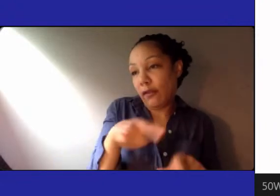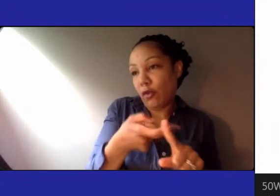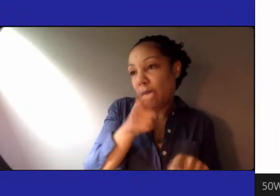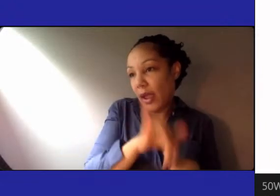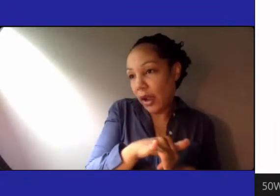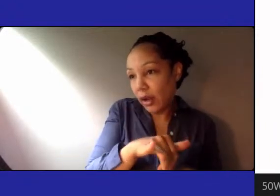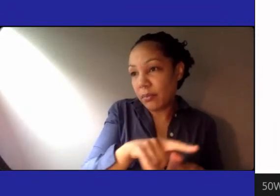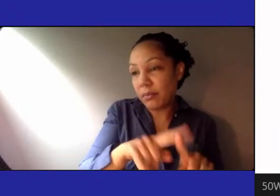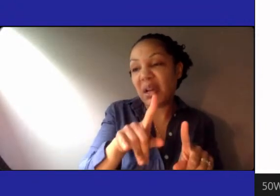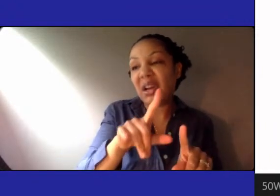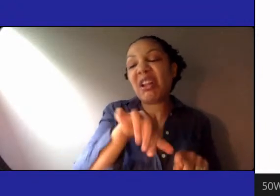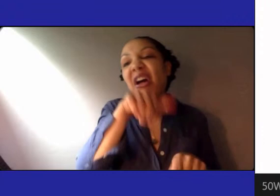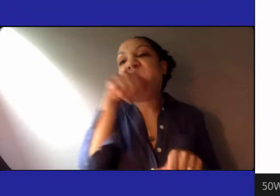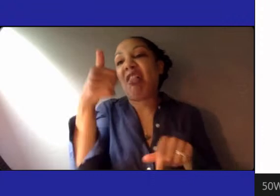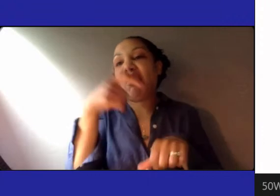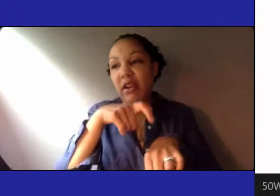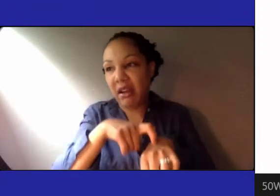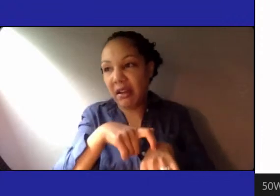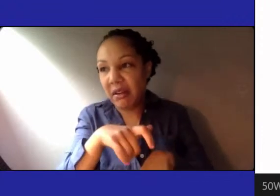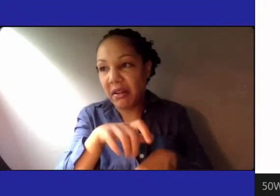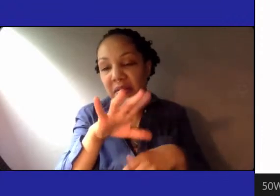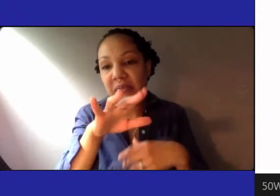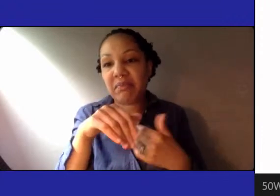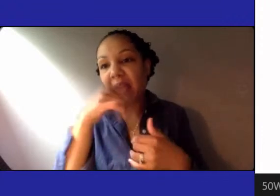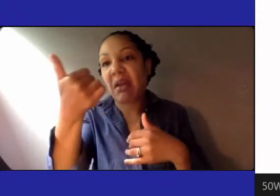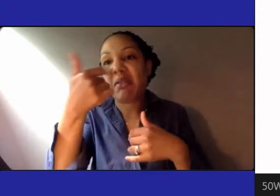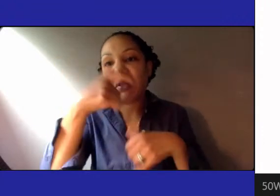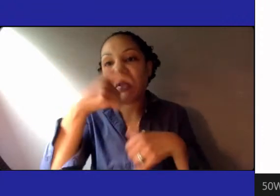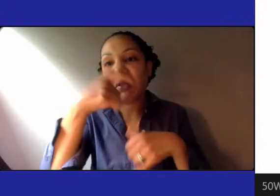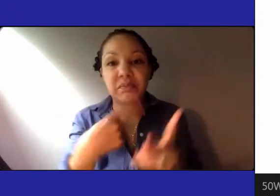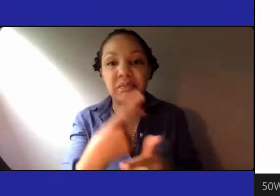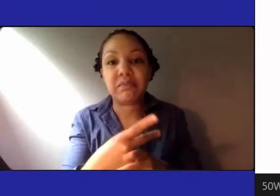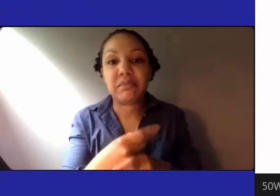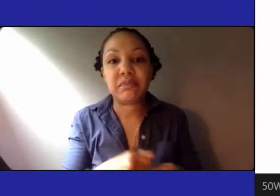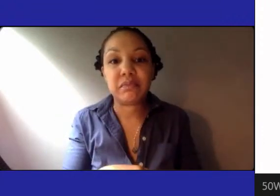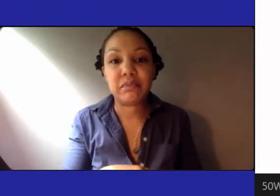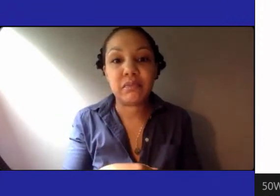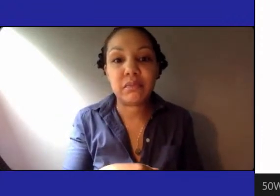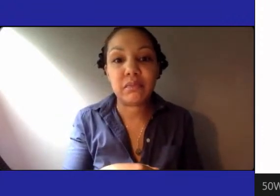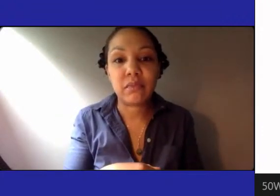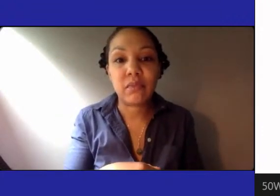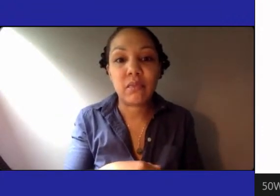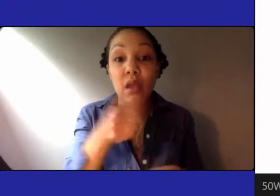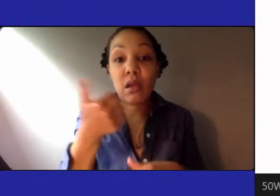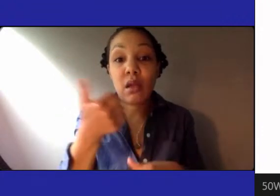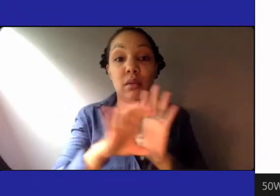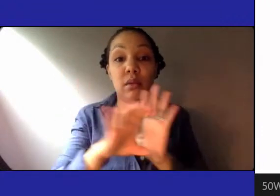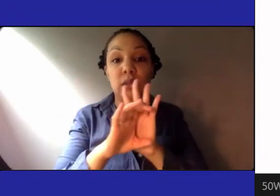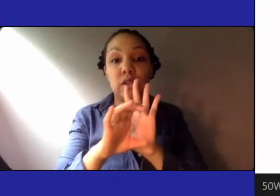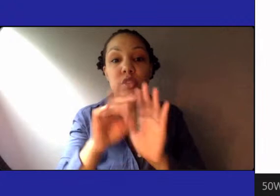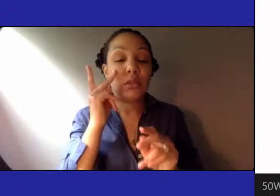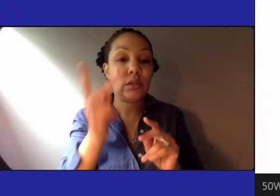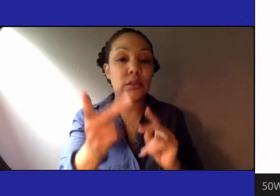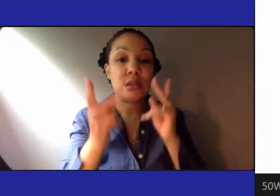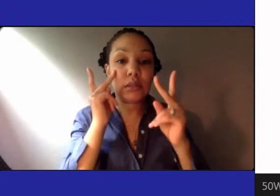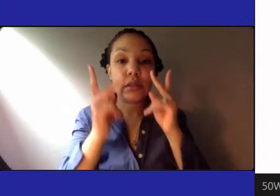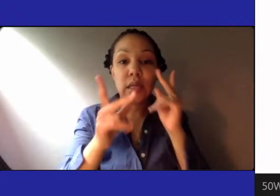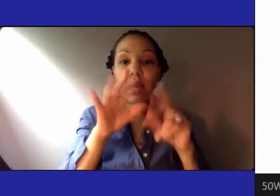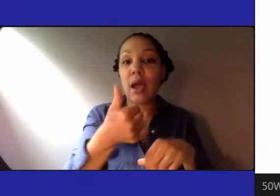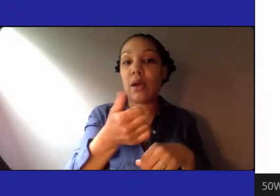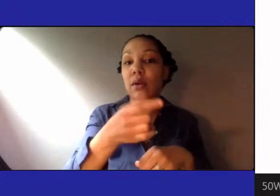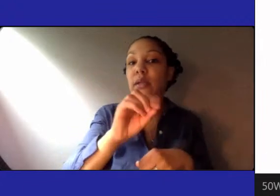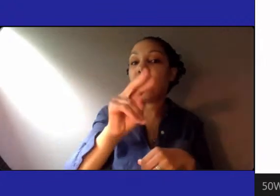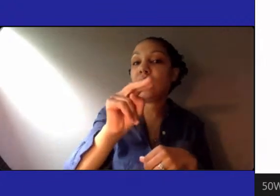But I'm sure he'll show you, I've seen pictures of how Donnie himself